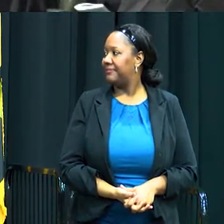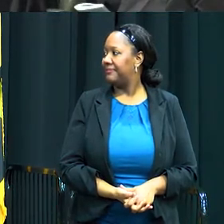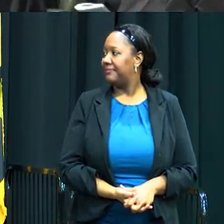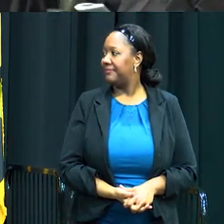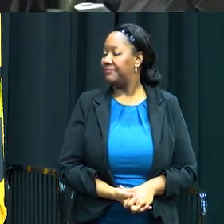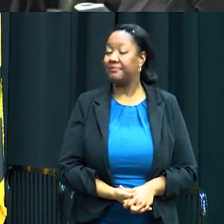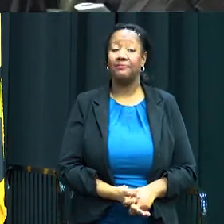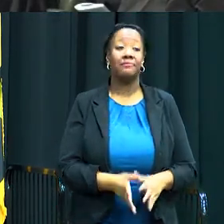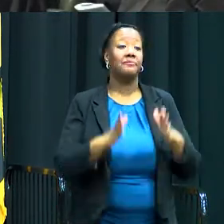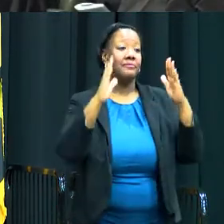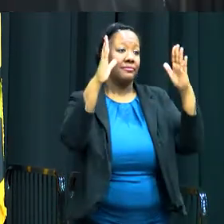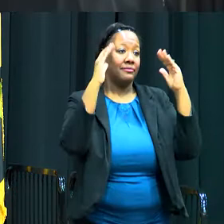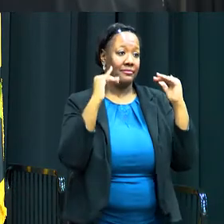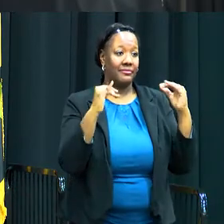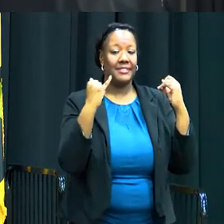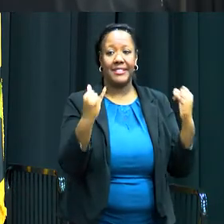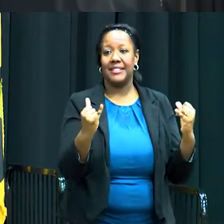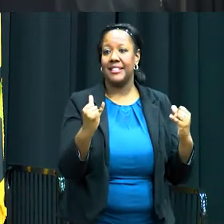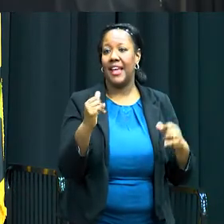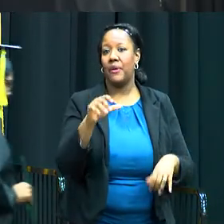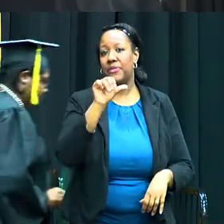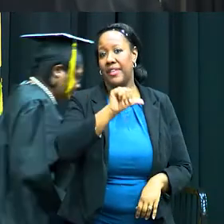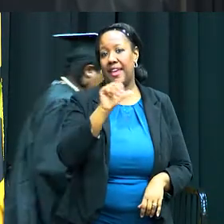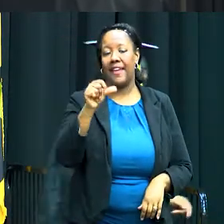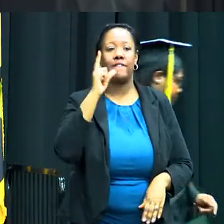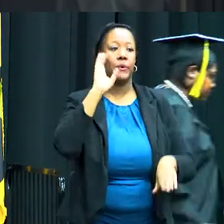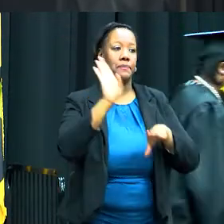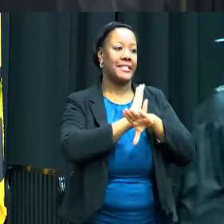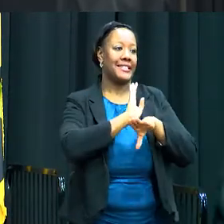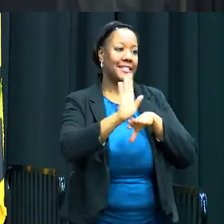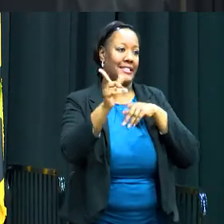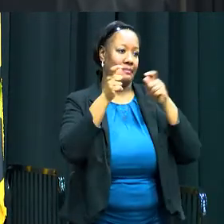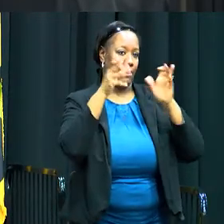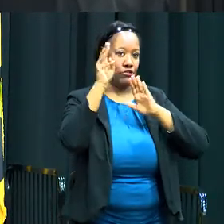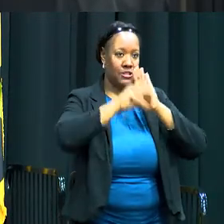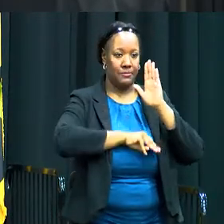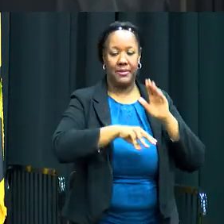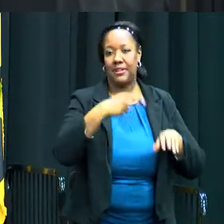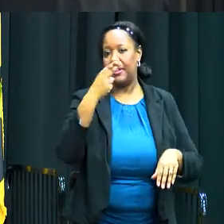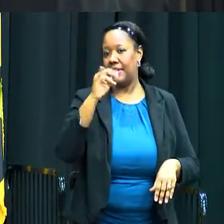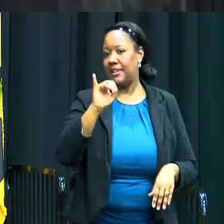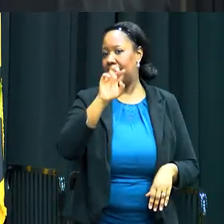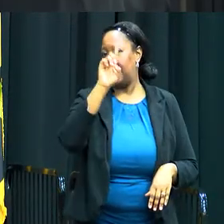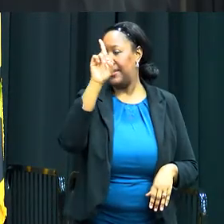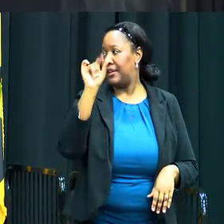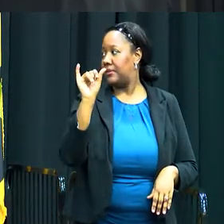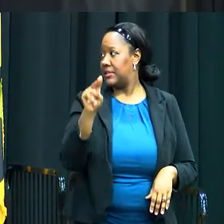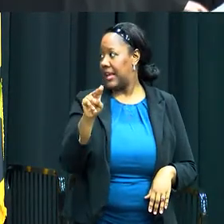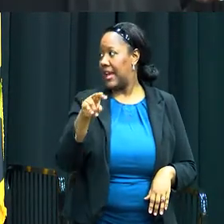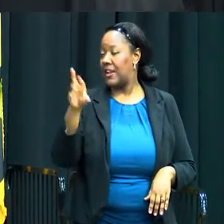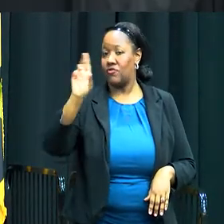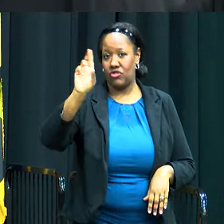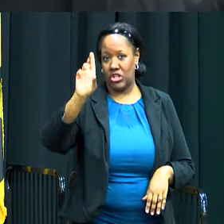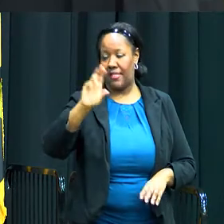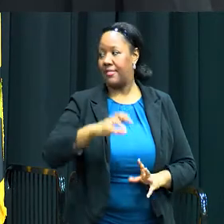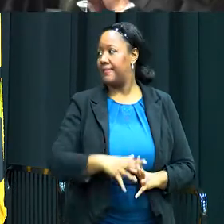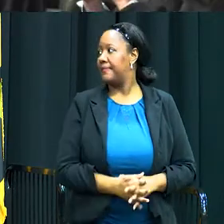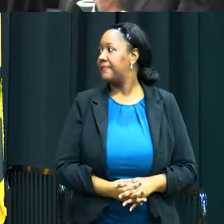We now confer the Associate of Applied Science degrees in Business Management. Hildan Elizabeth Rigel.